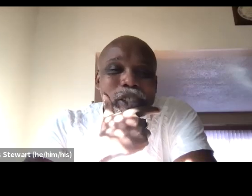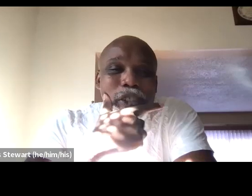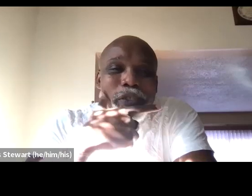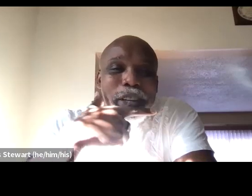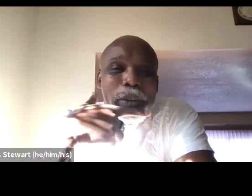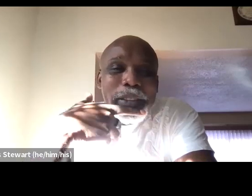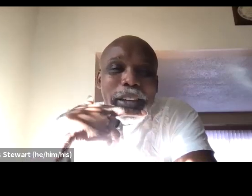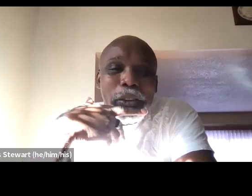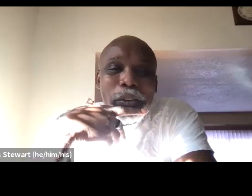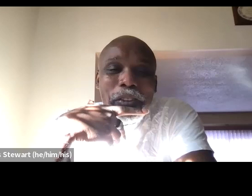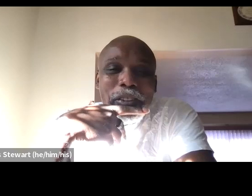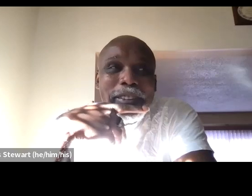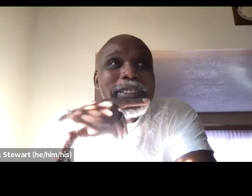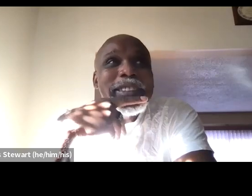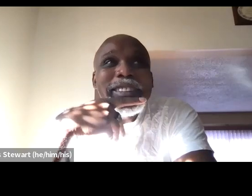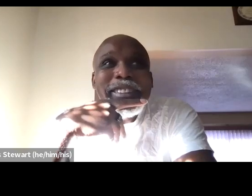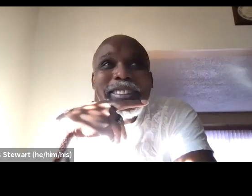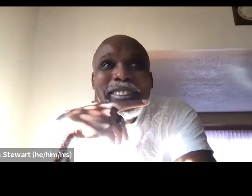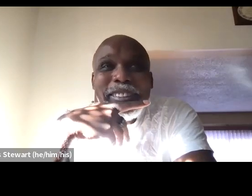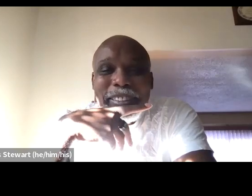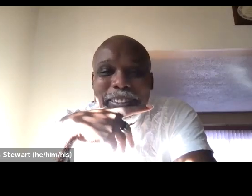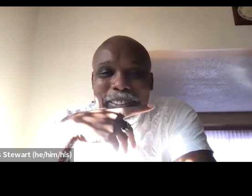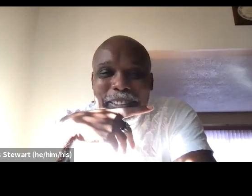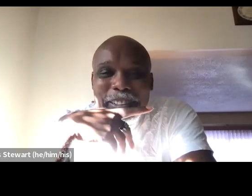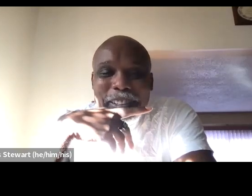That research right away. Thank you.